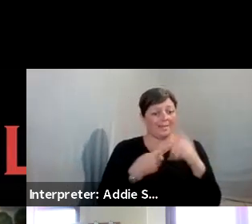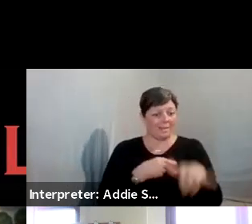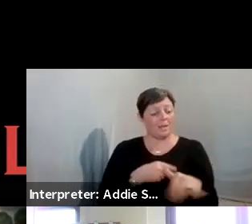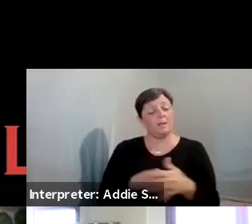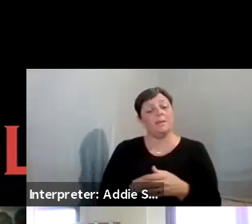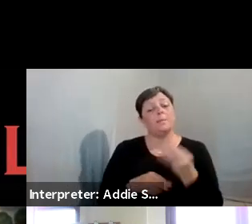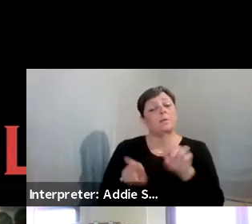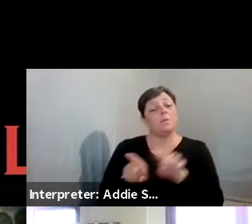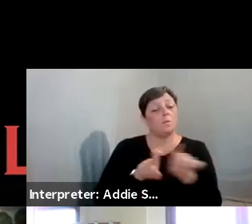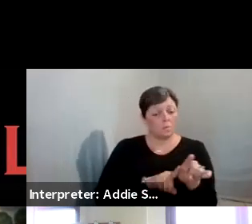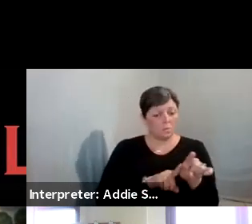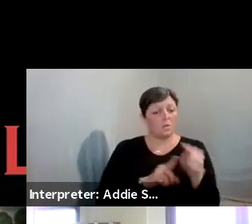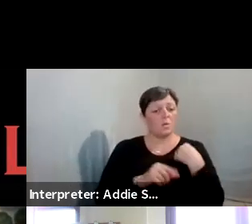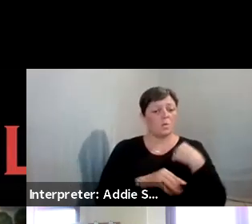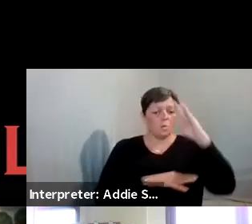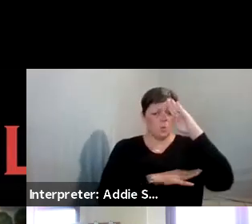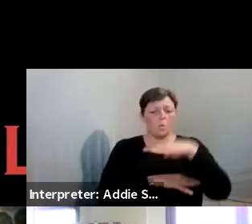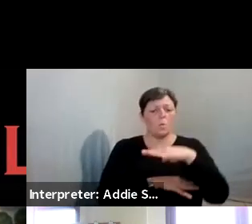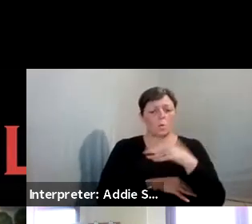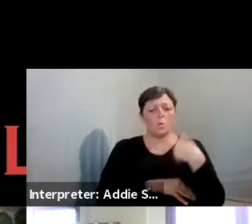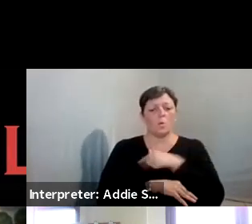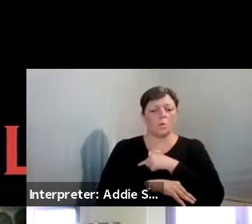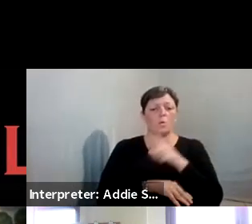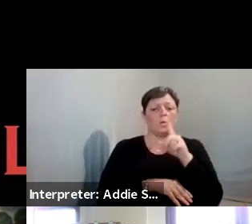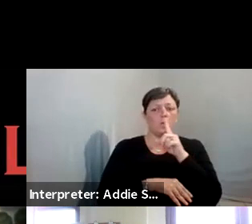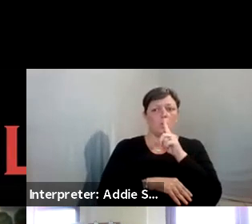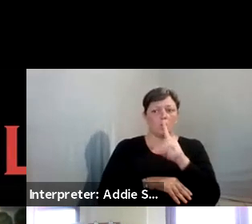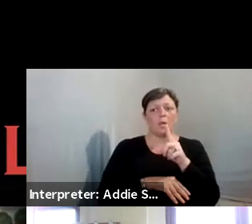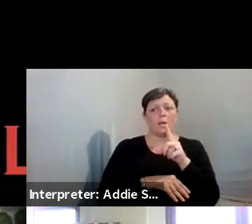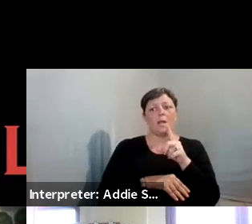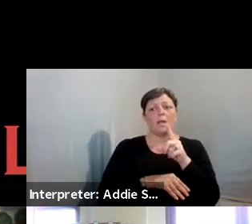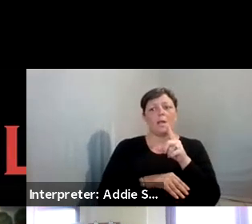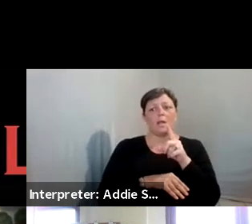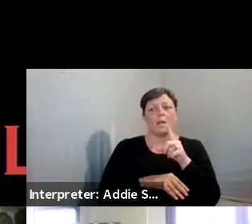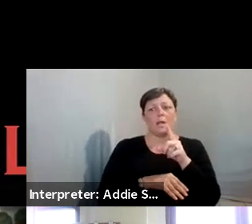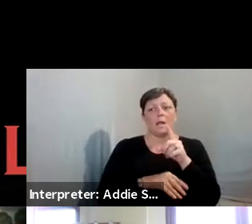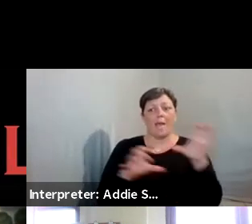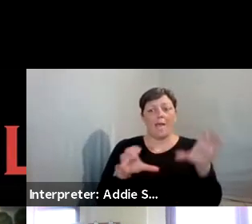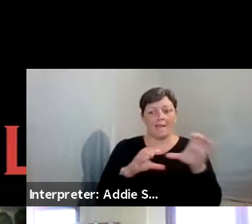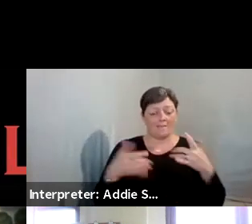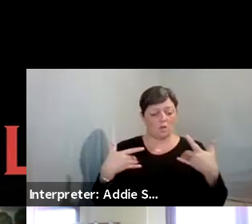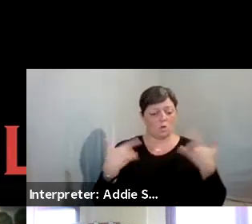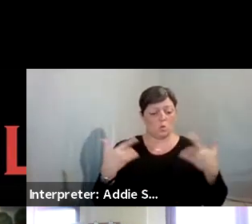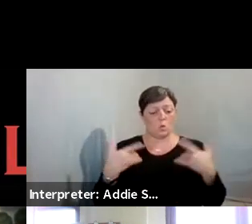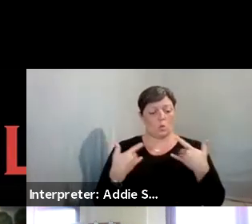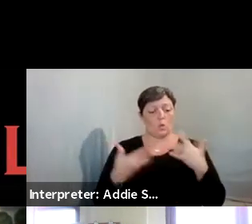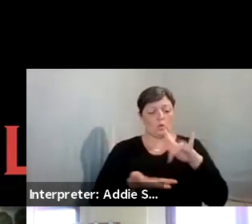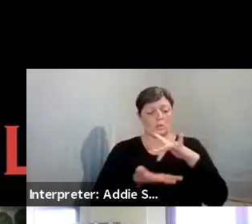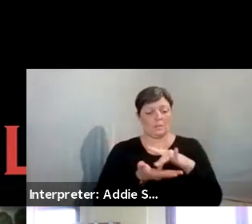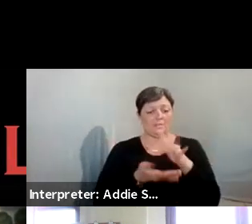was, I know that we have a really active youth services program across our centers,